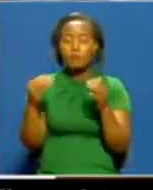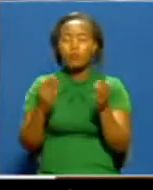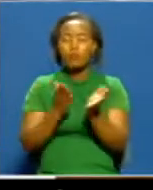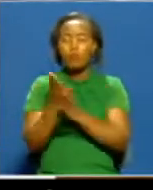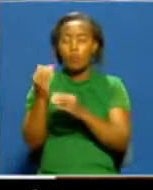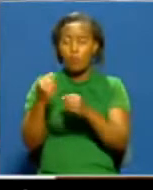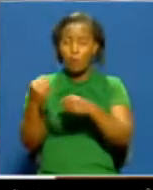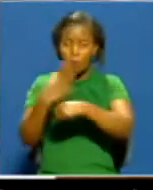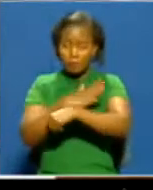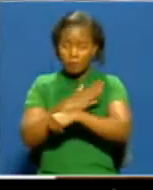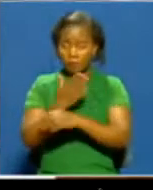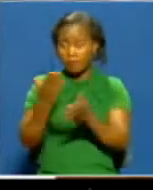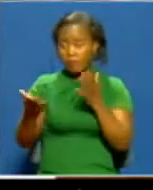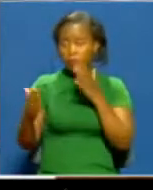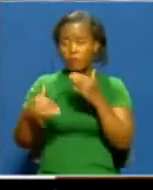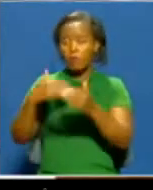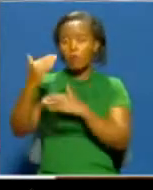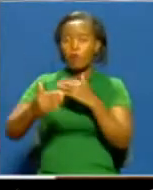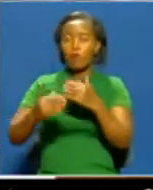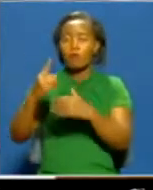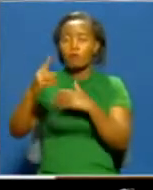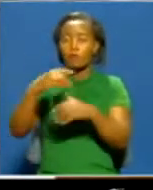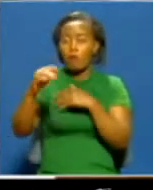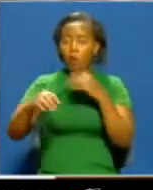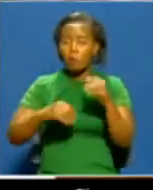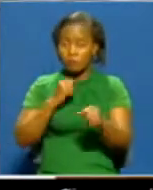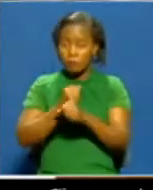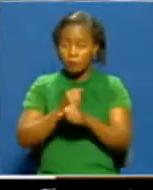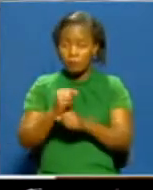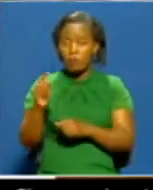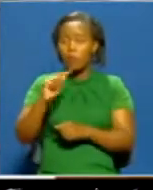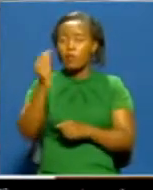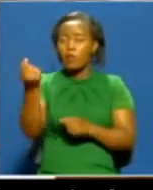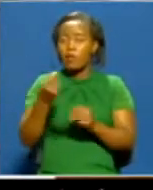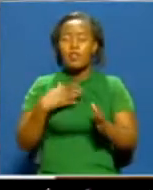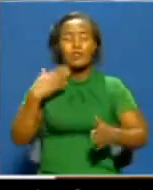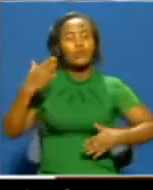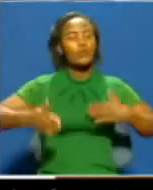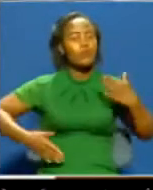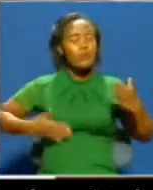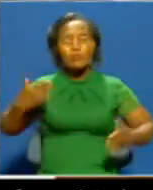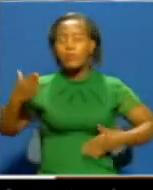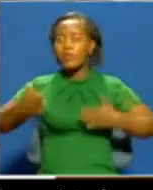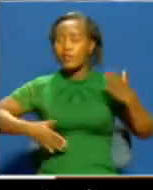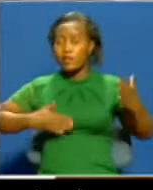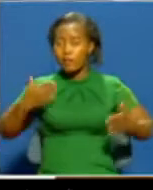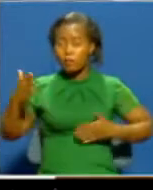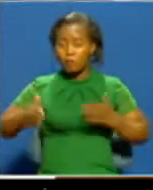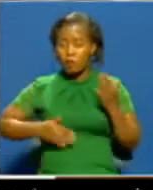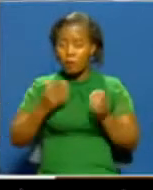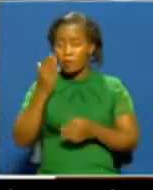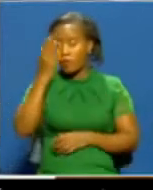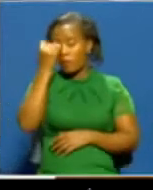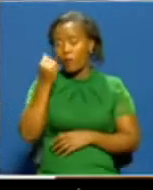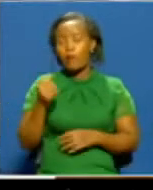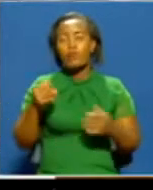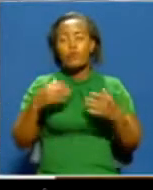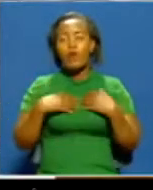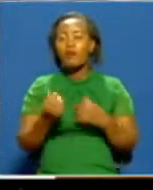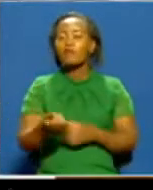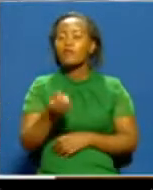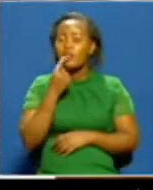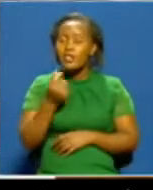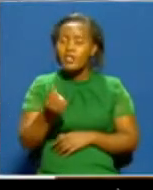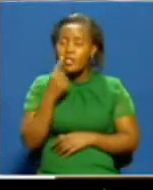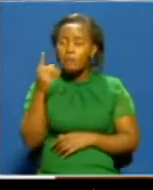next 1 year or so, before the end of this year, Kenyans, you'll be very happy because they will actually get treatment in Kenya